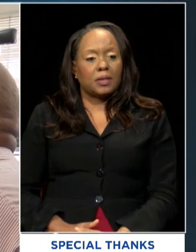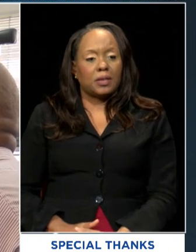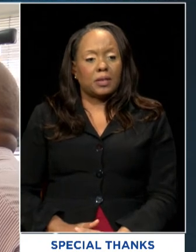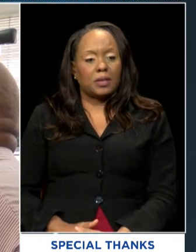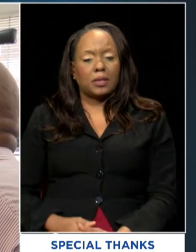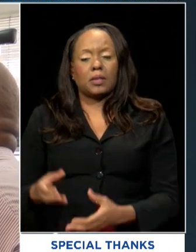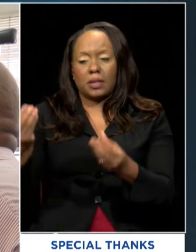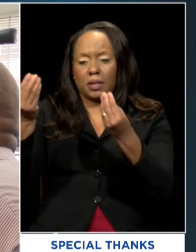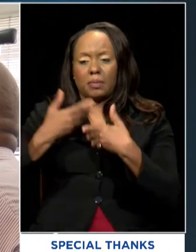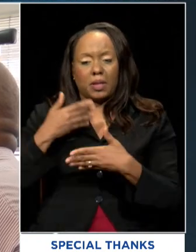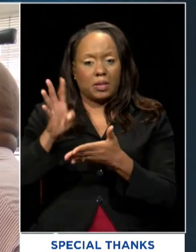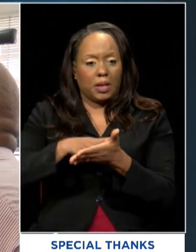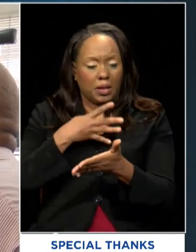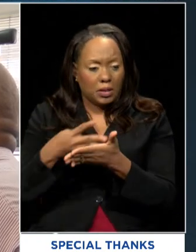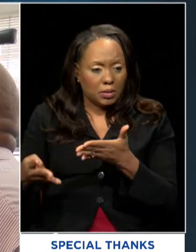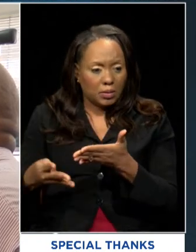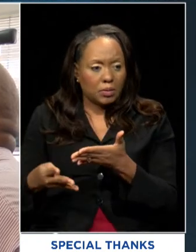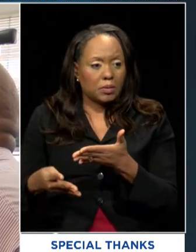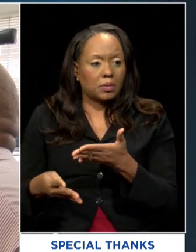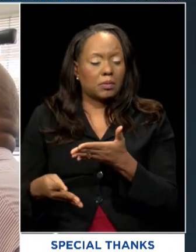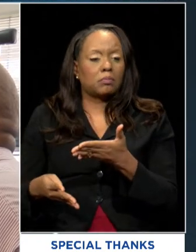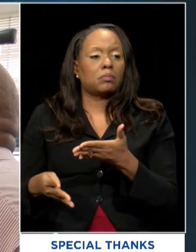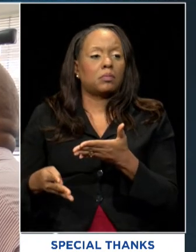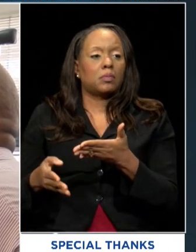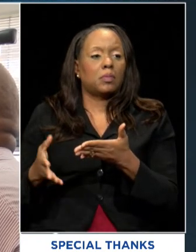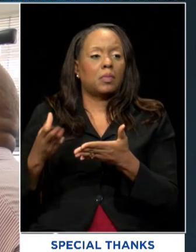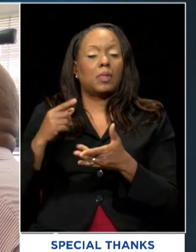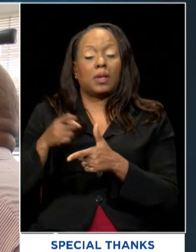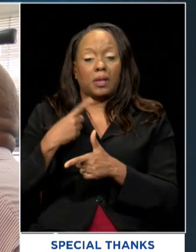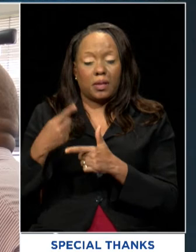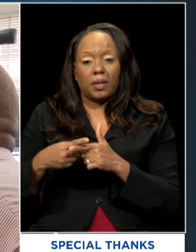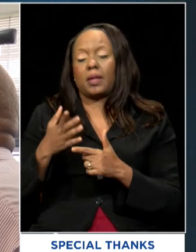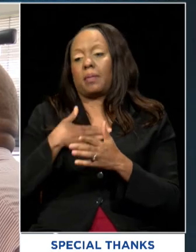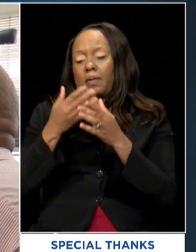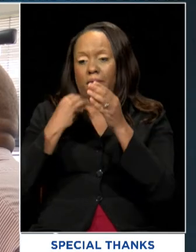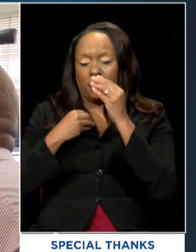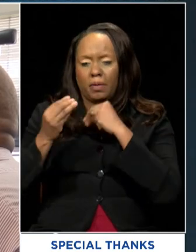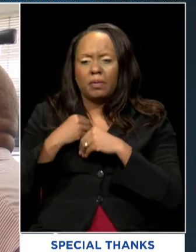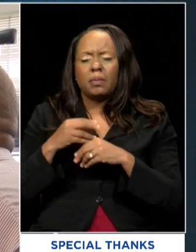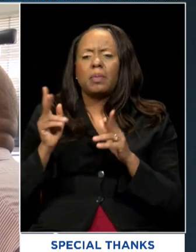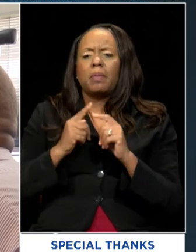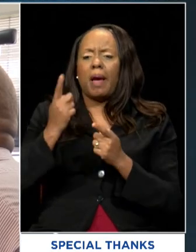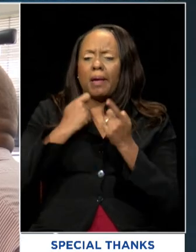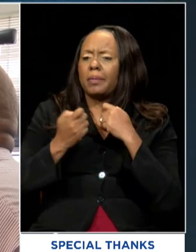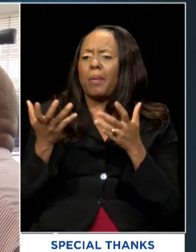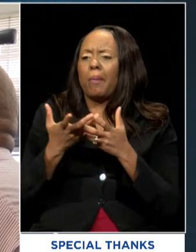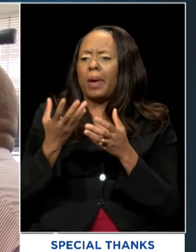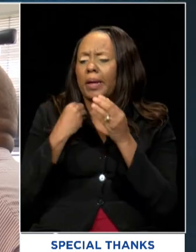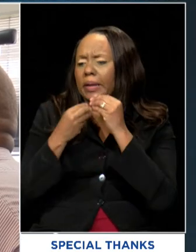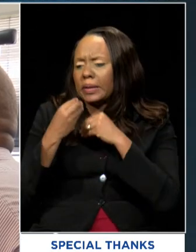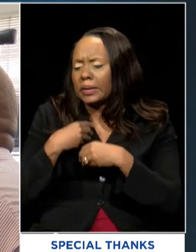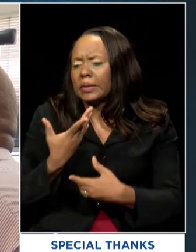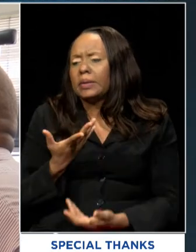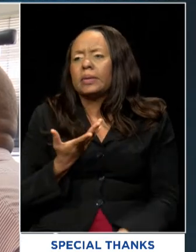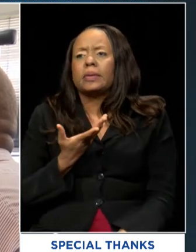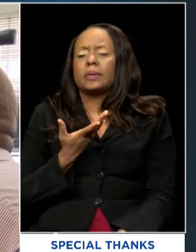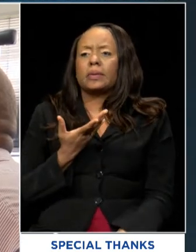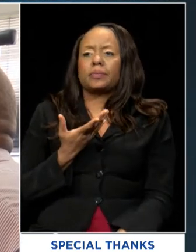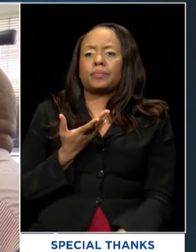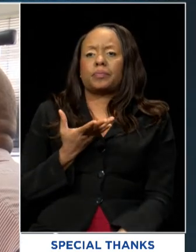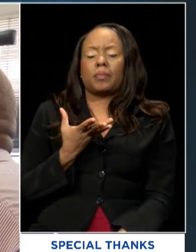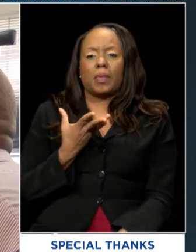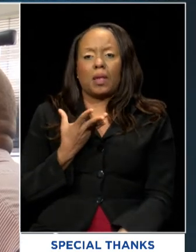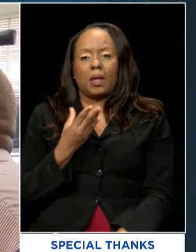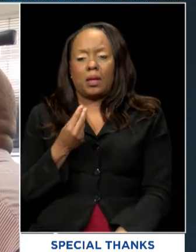follow. So that was really it. And then the diet. They asked me what I was eating and stuff and what to eat.